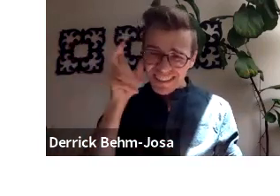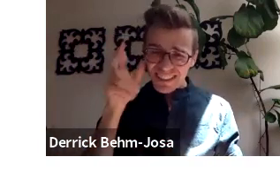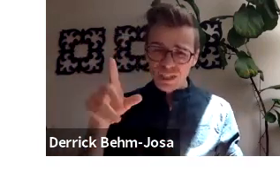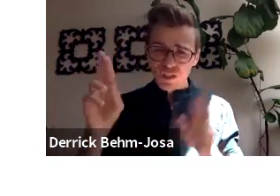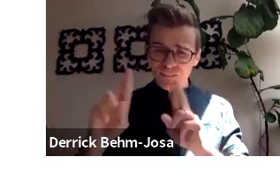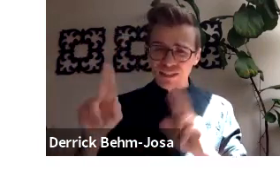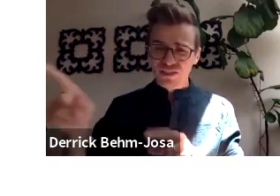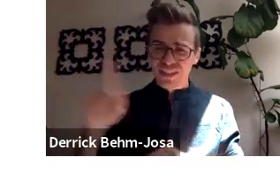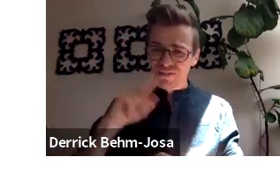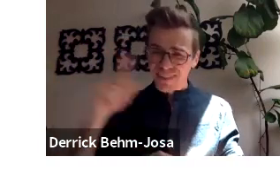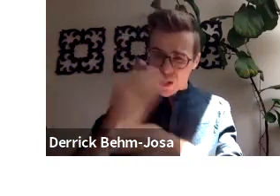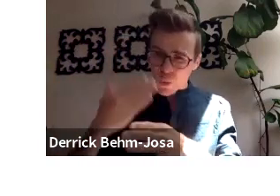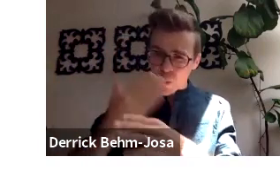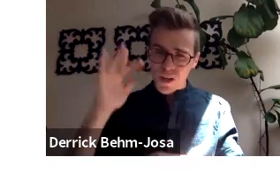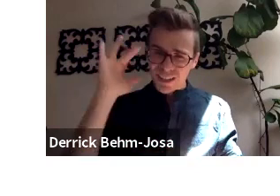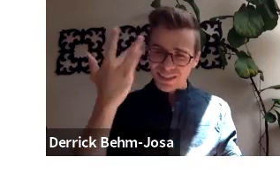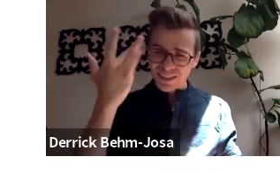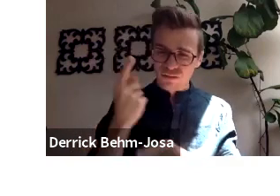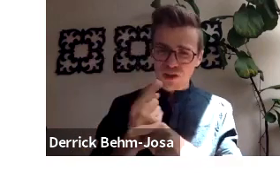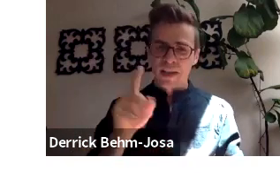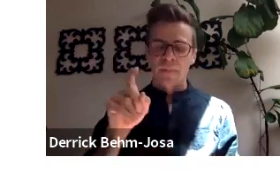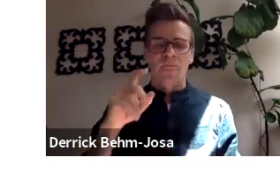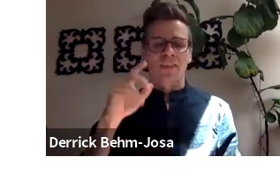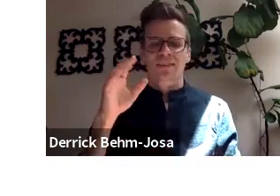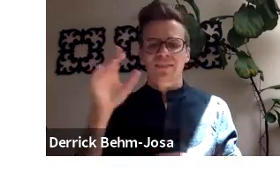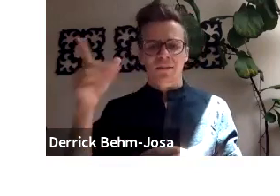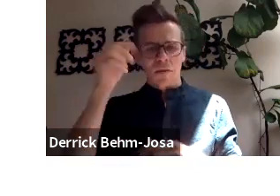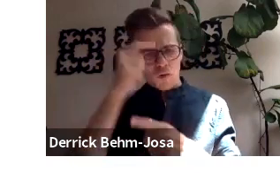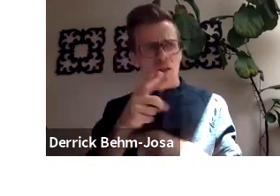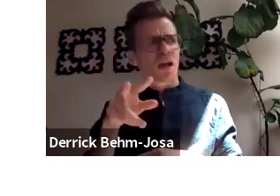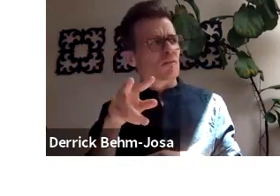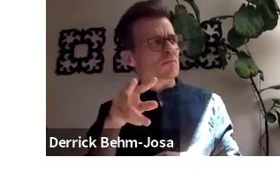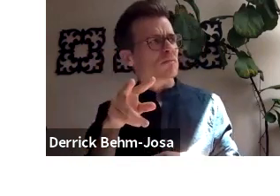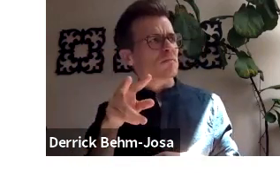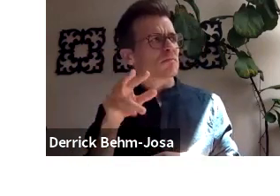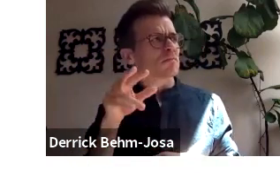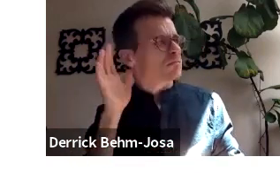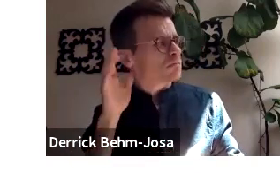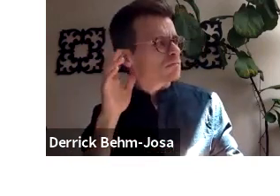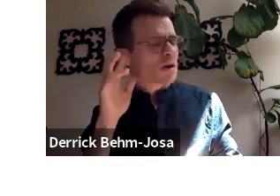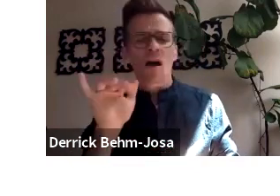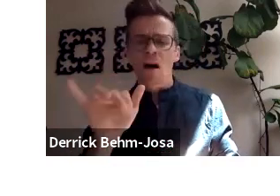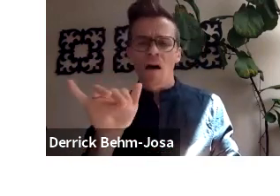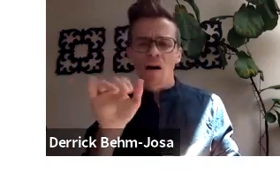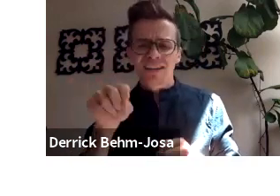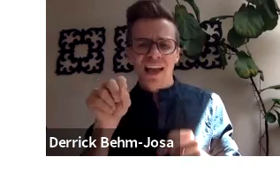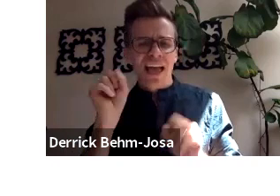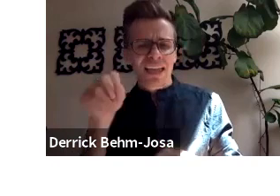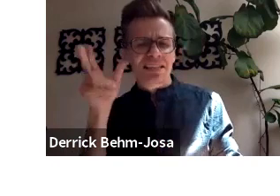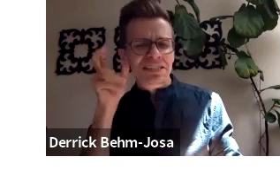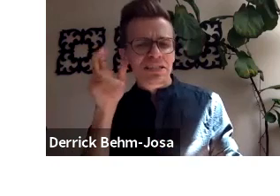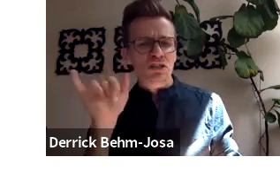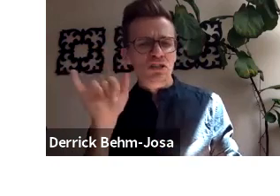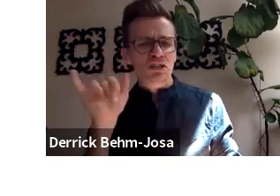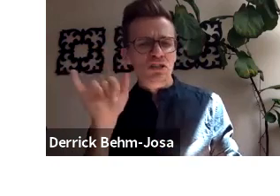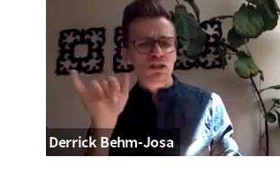my hearing brother if he heard the refrigerator humming and if he was equally annoyed as I was. And my brother had to think for a